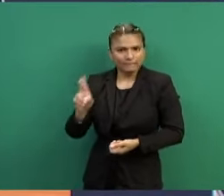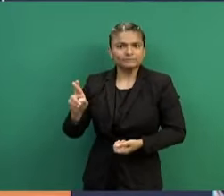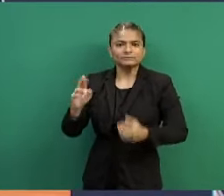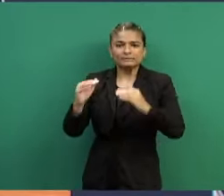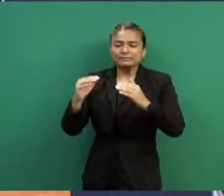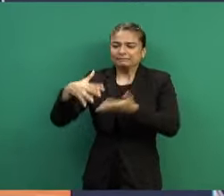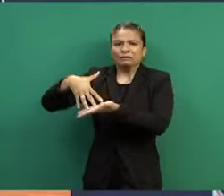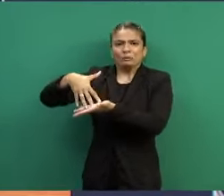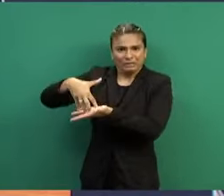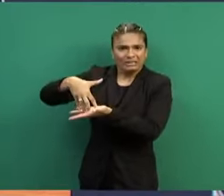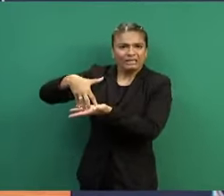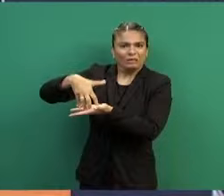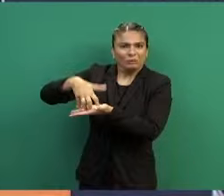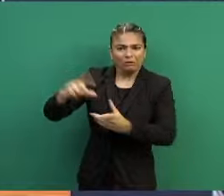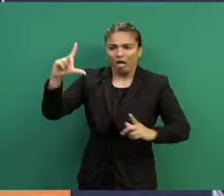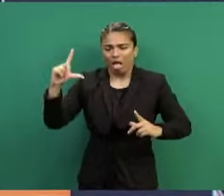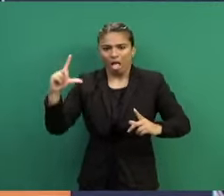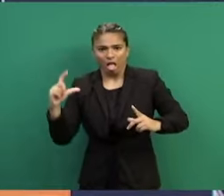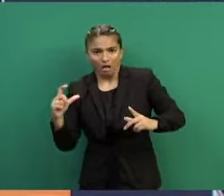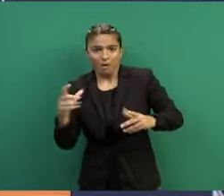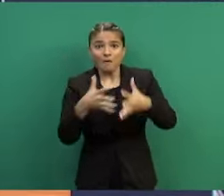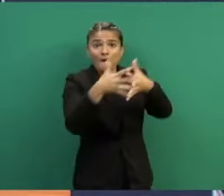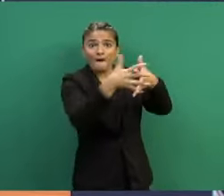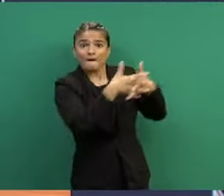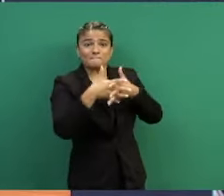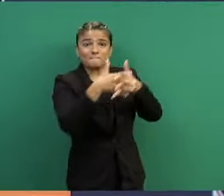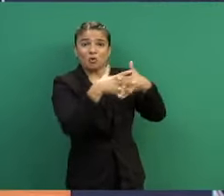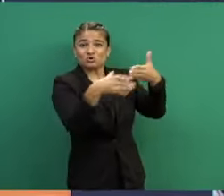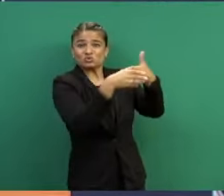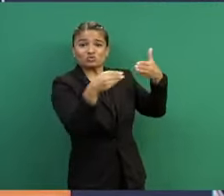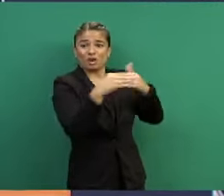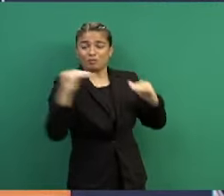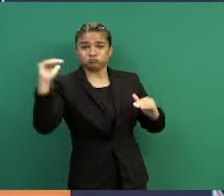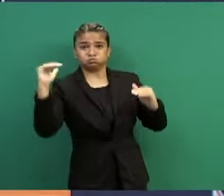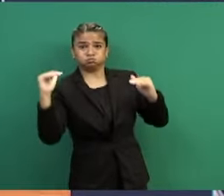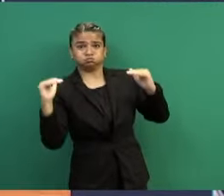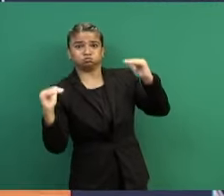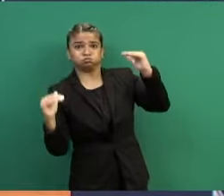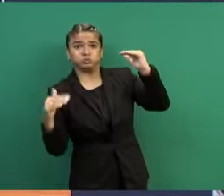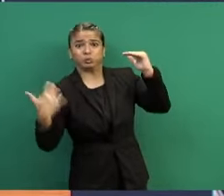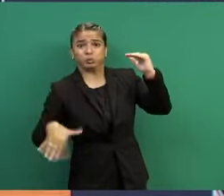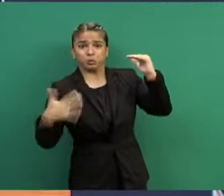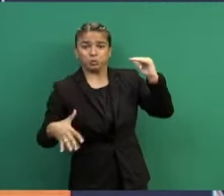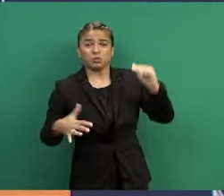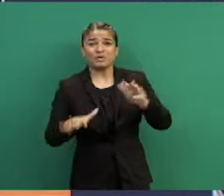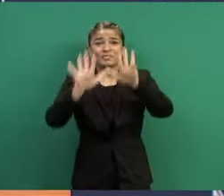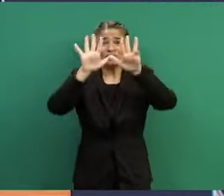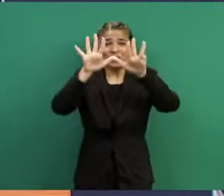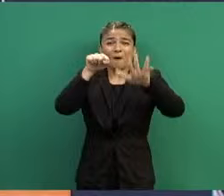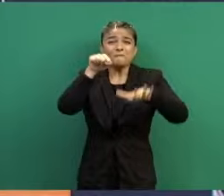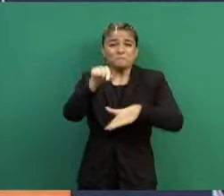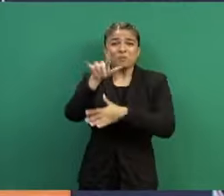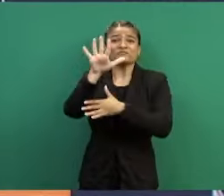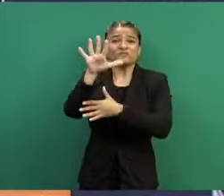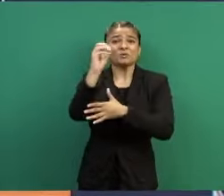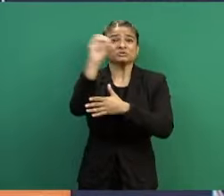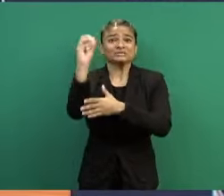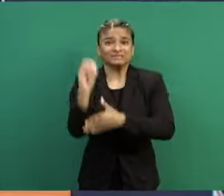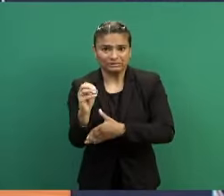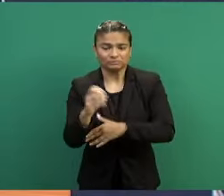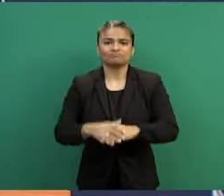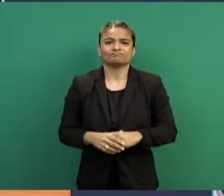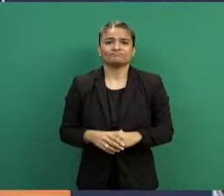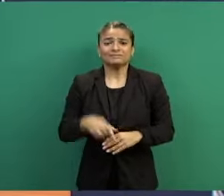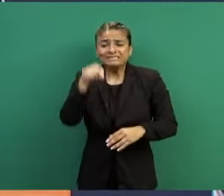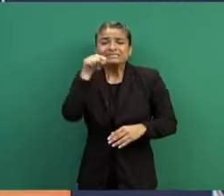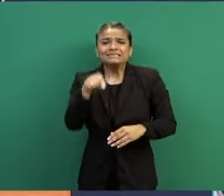depreciating by about 9.5% against the US dollar. The lack of sustained economic growth and dependence